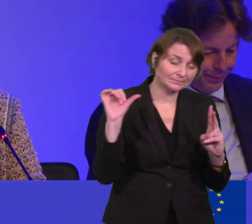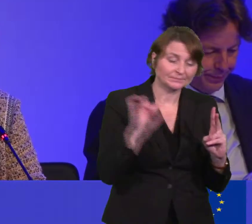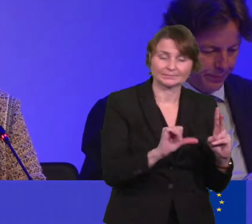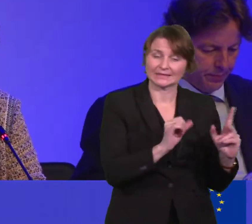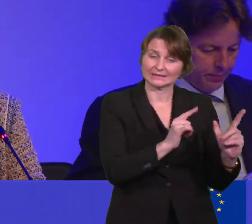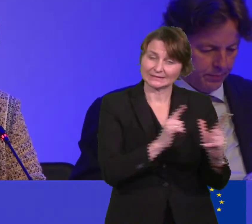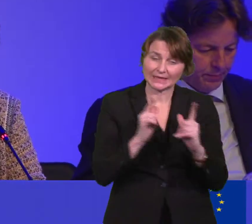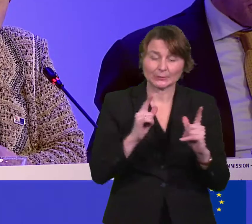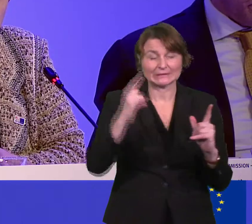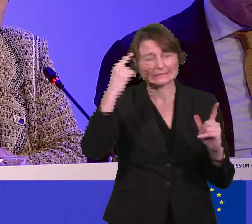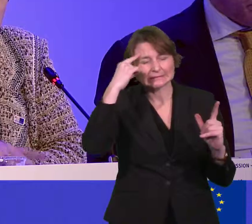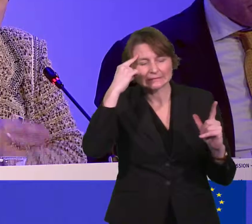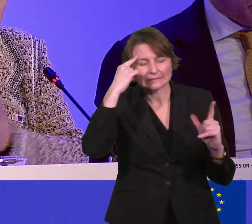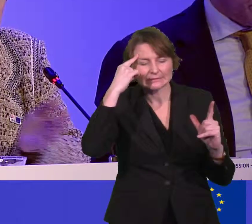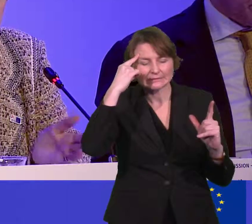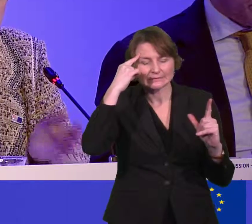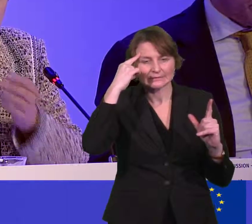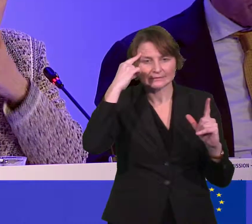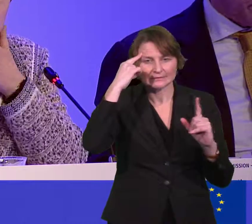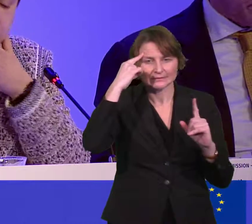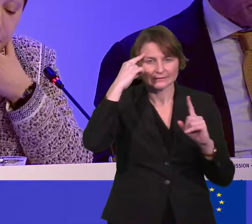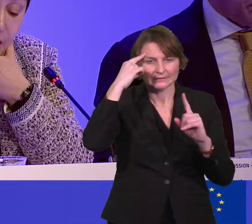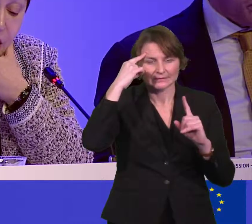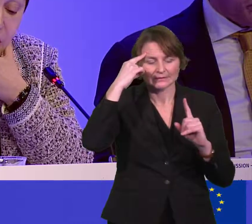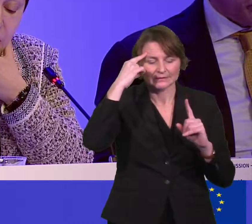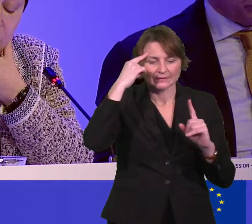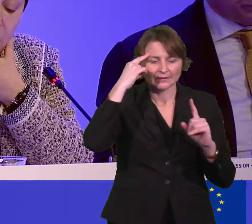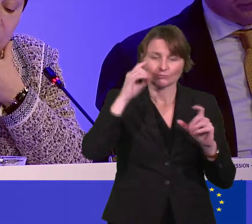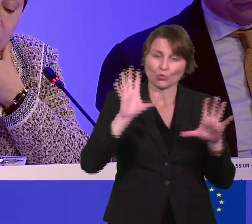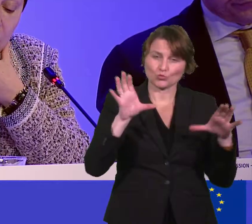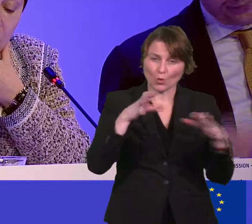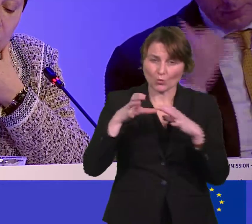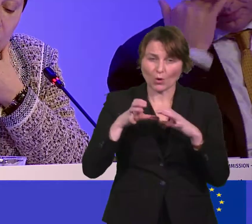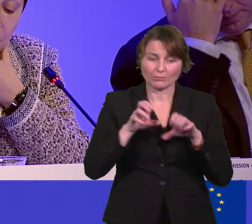terrorist-minded groups on a territory that has expanded,